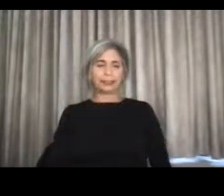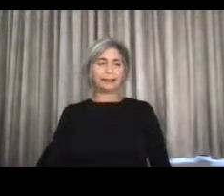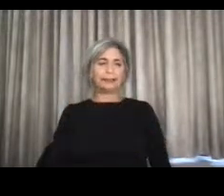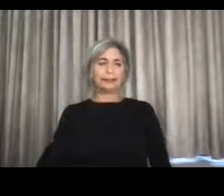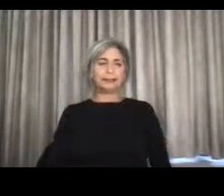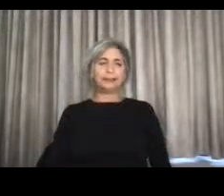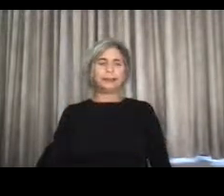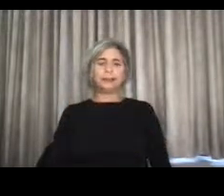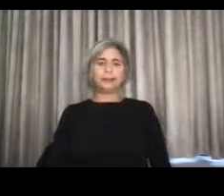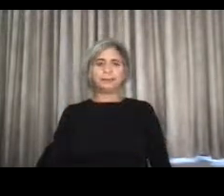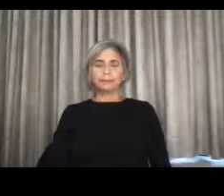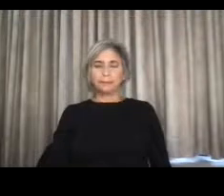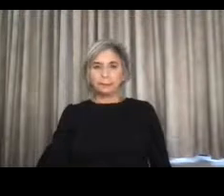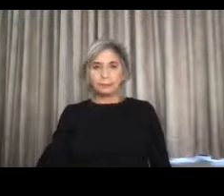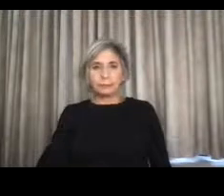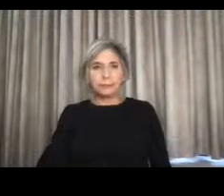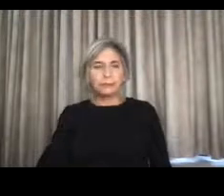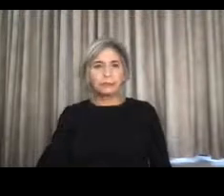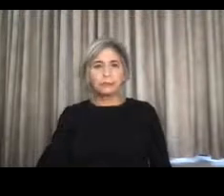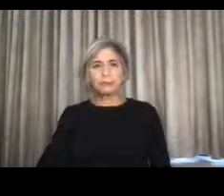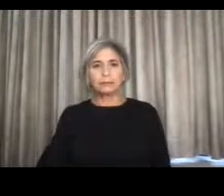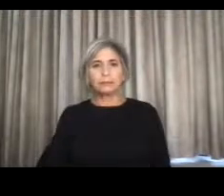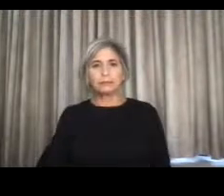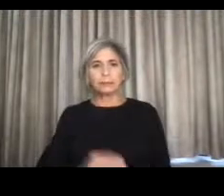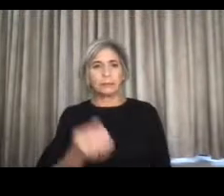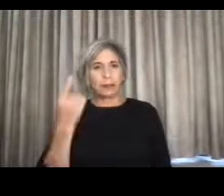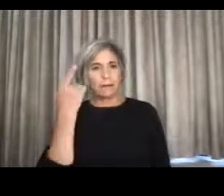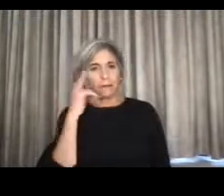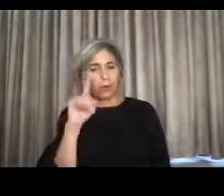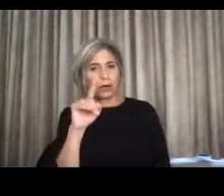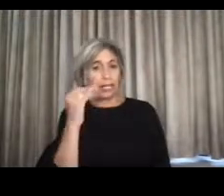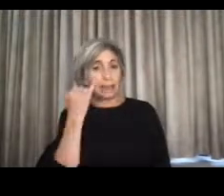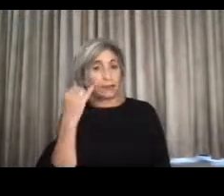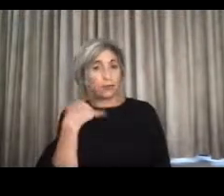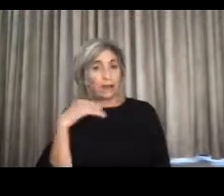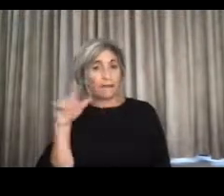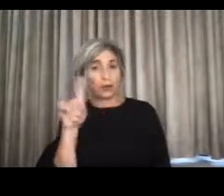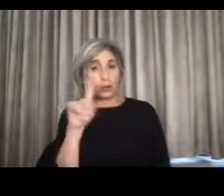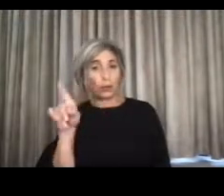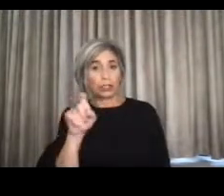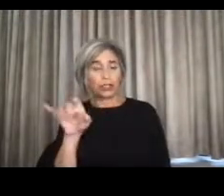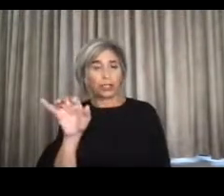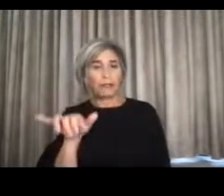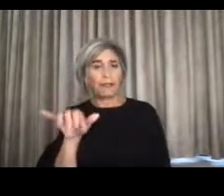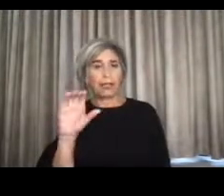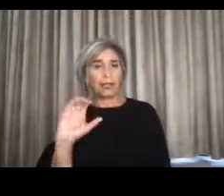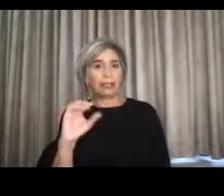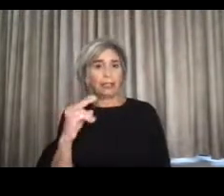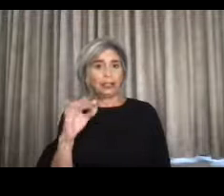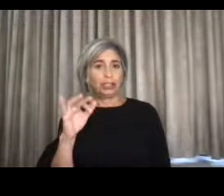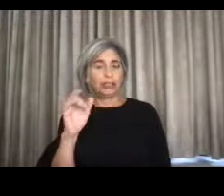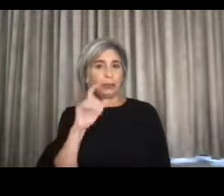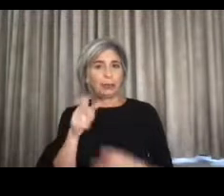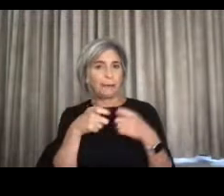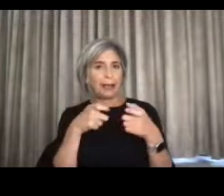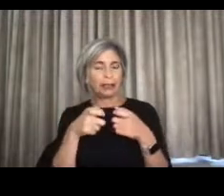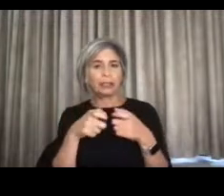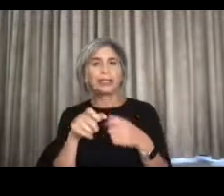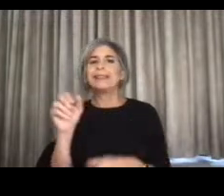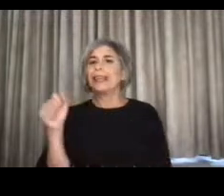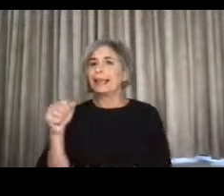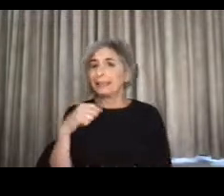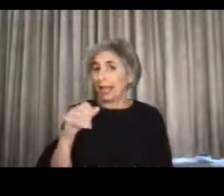verbally say for the number for our questions during an emergency that Chelsea will be? Oh, yes, I already